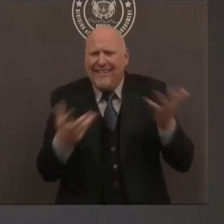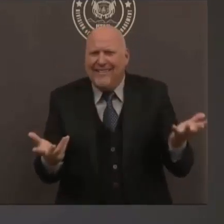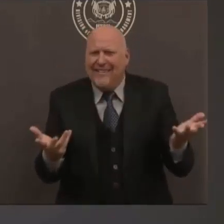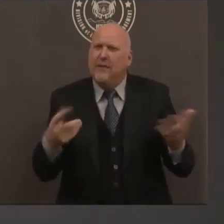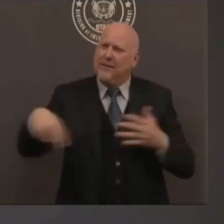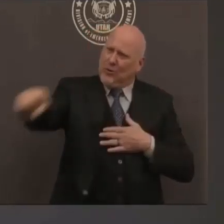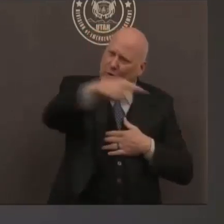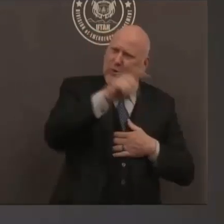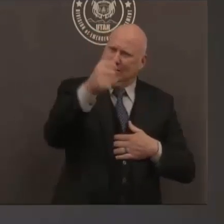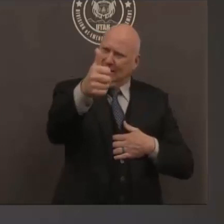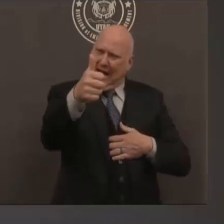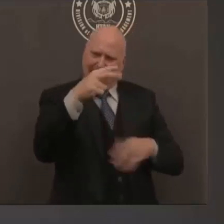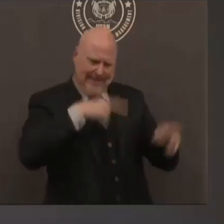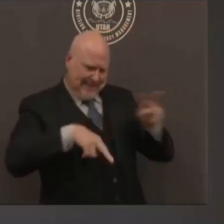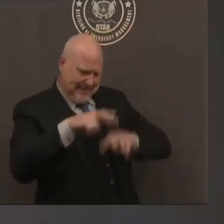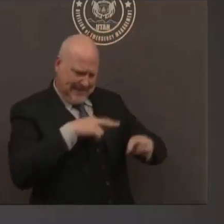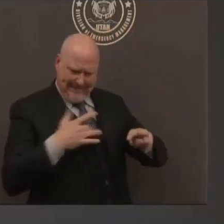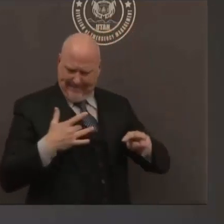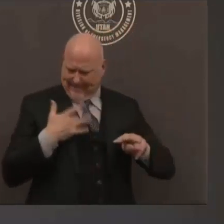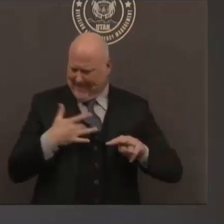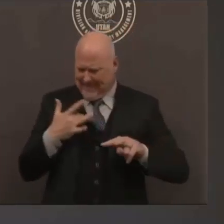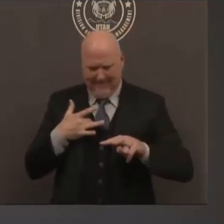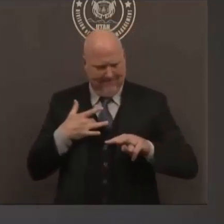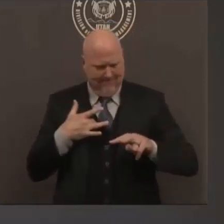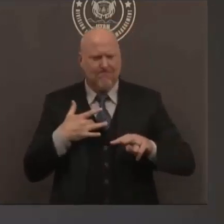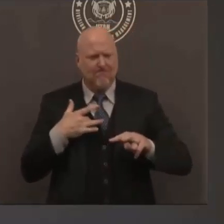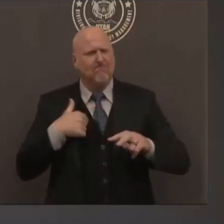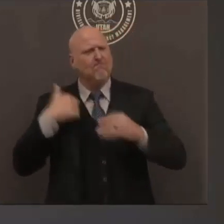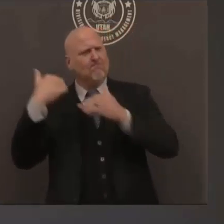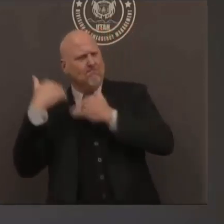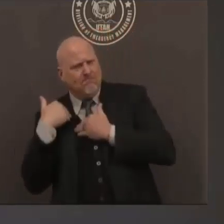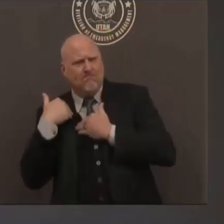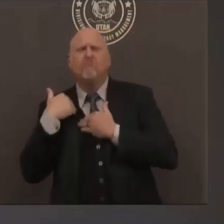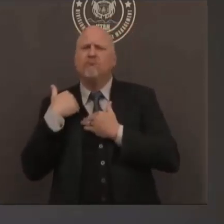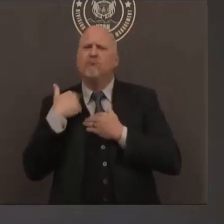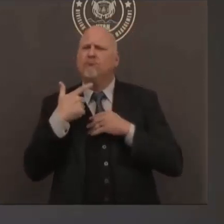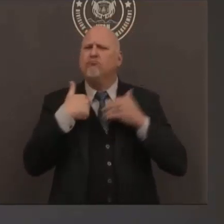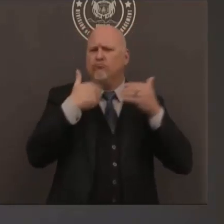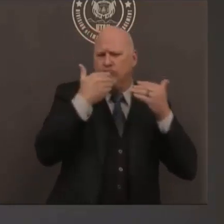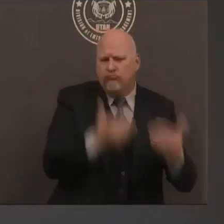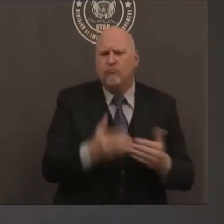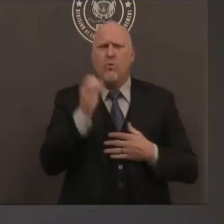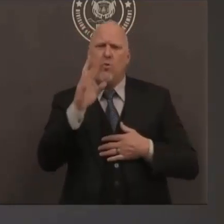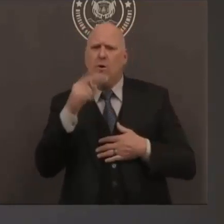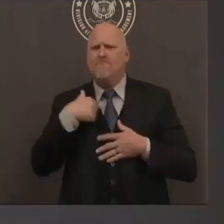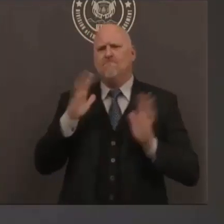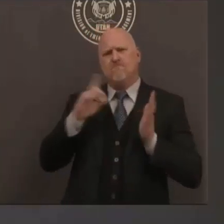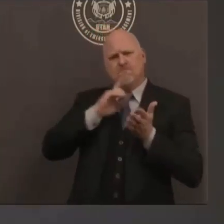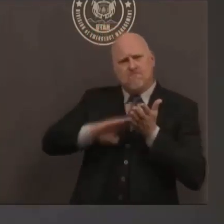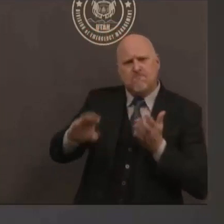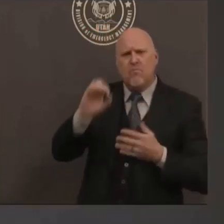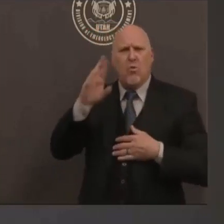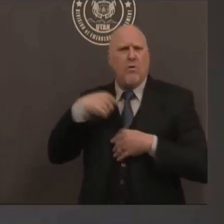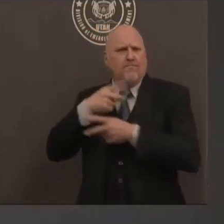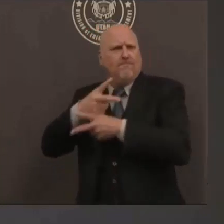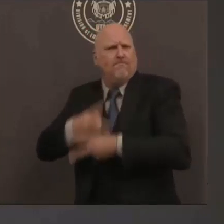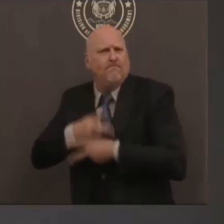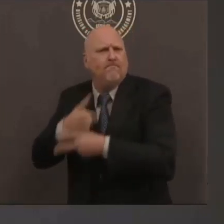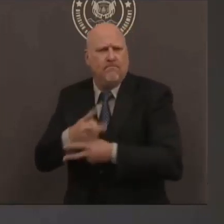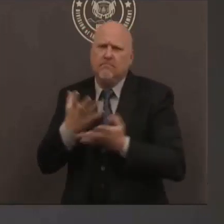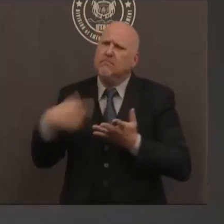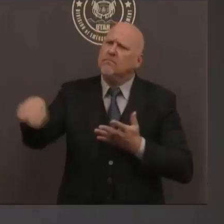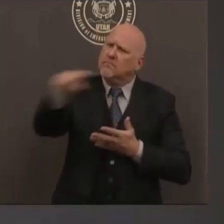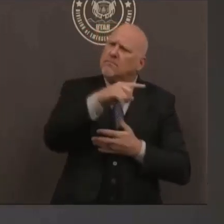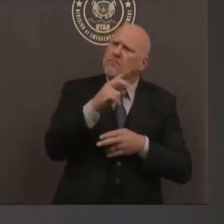responsibility and bring some common sense to bear as we apply the directions that we have here to help us perform under these